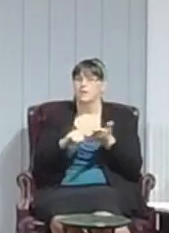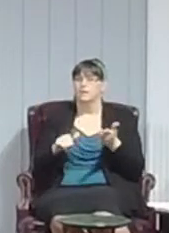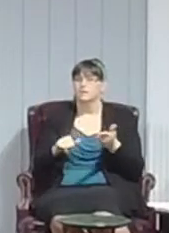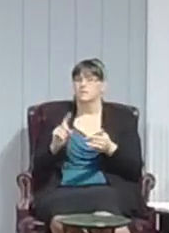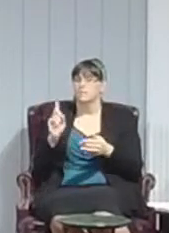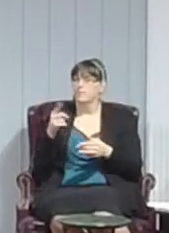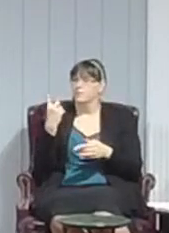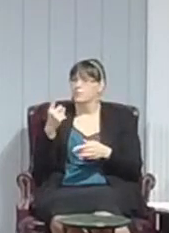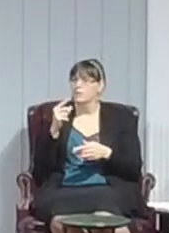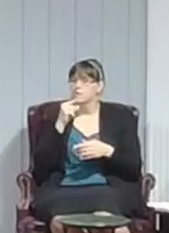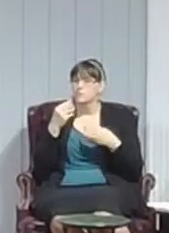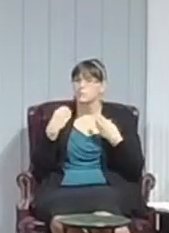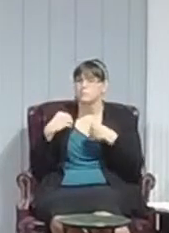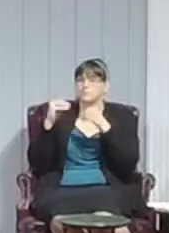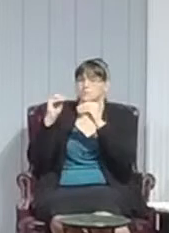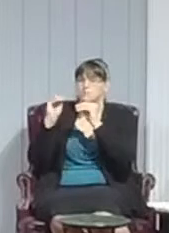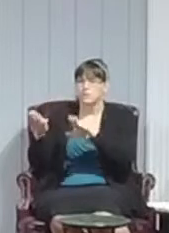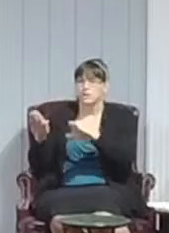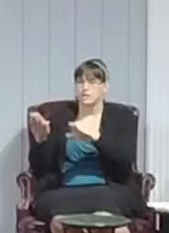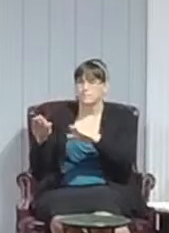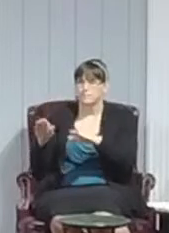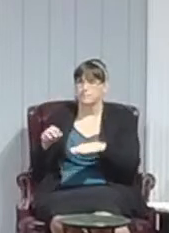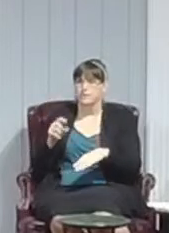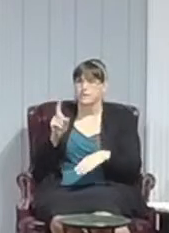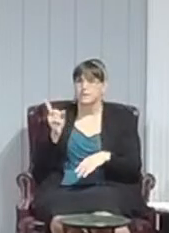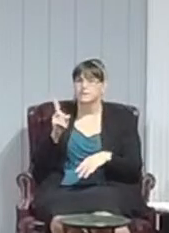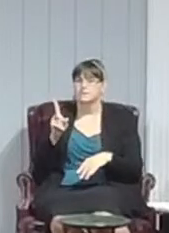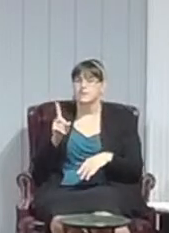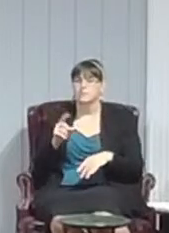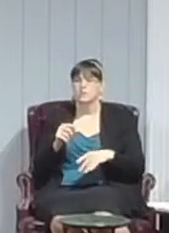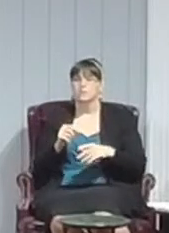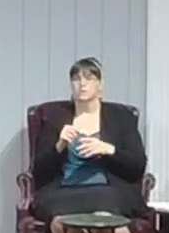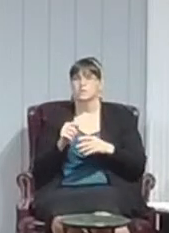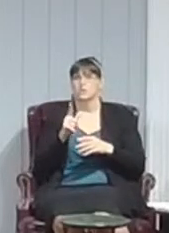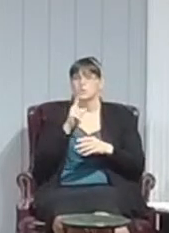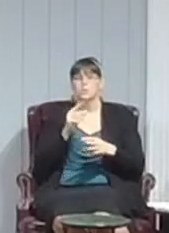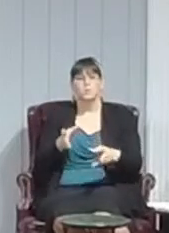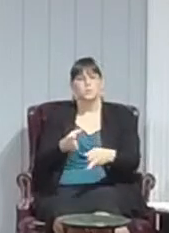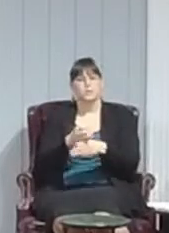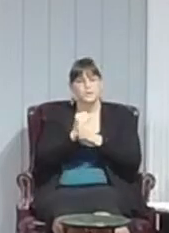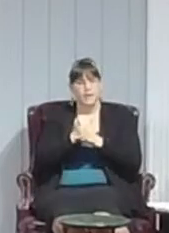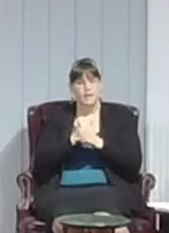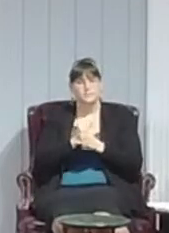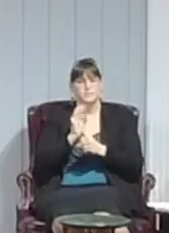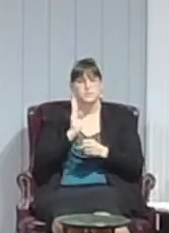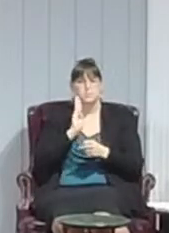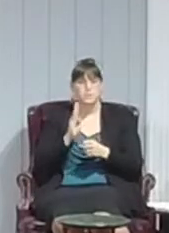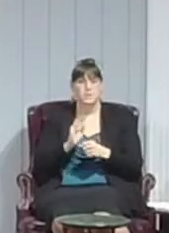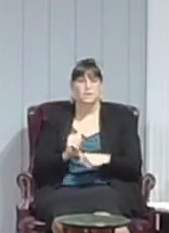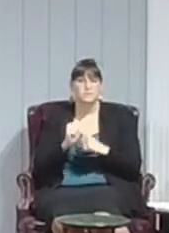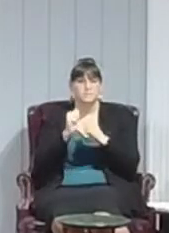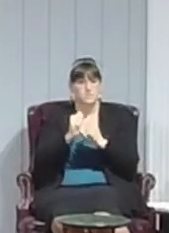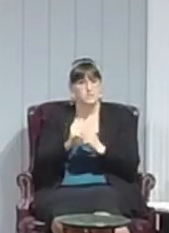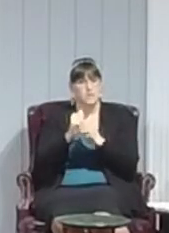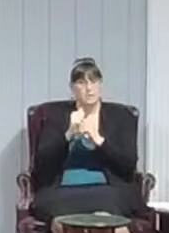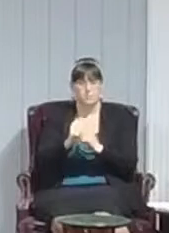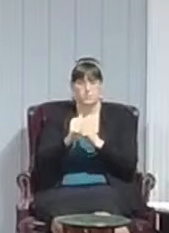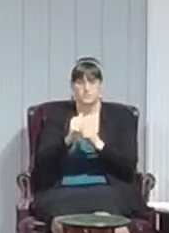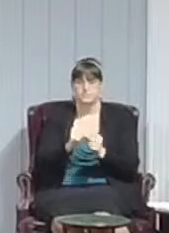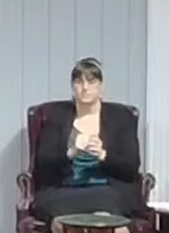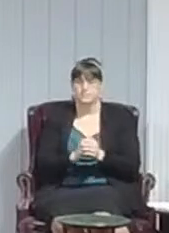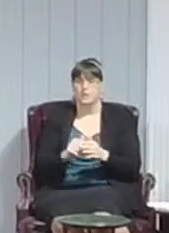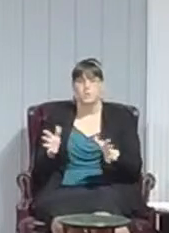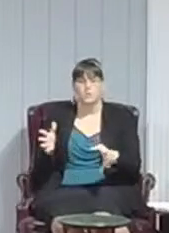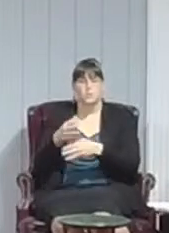the one who's going to betray him is someone who claims to be one of his disciples,